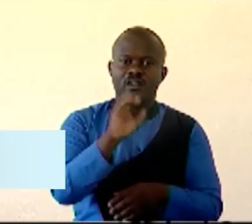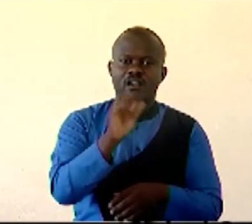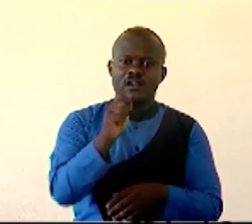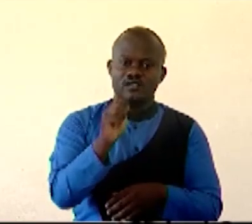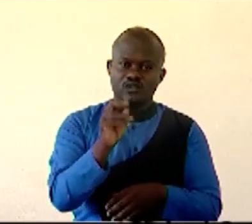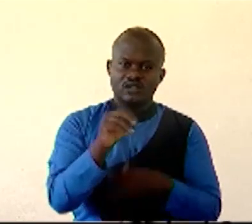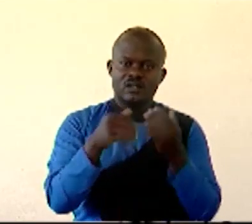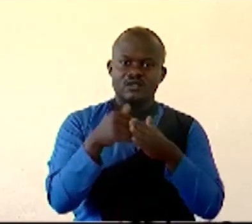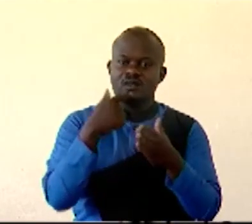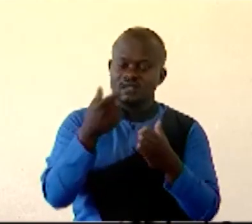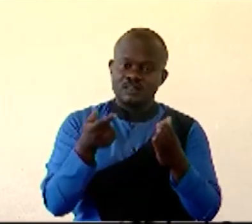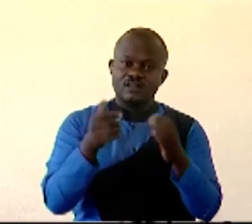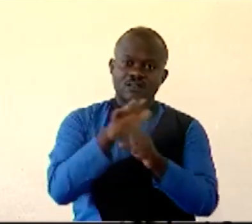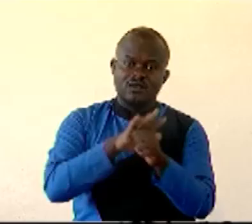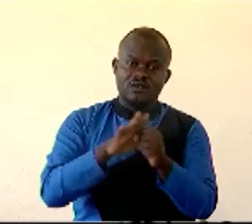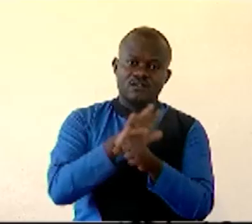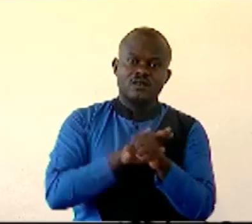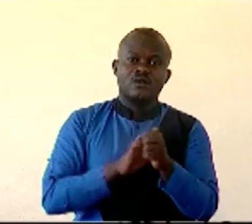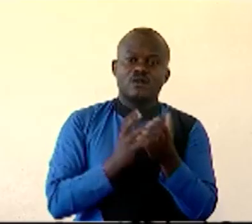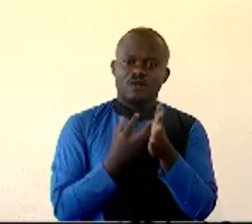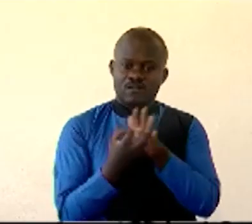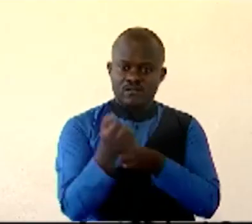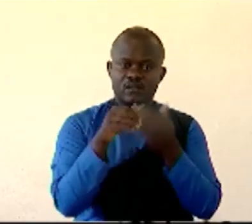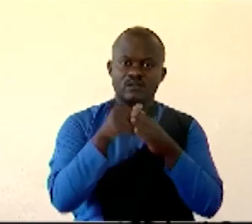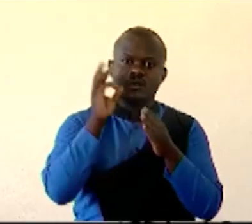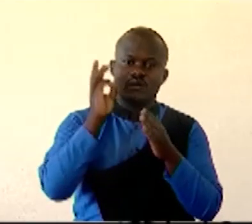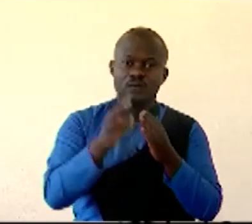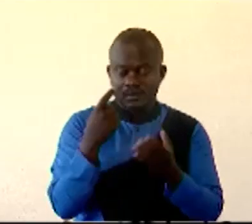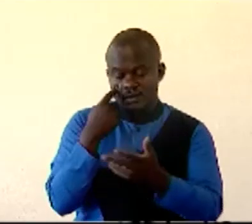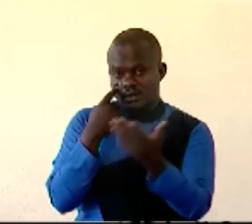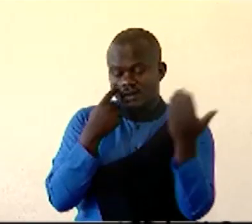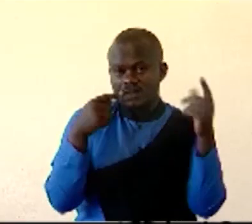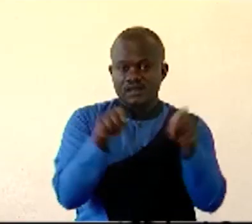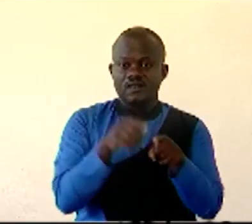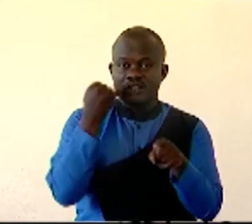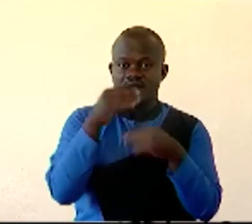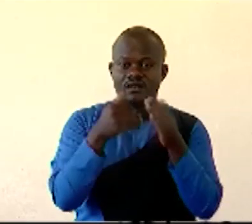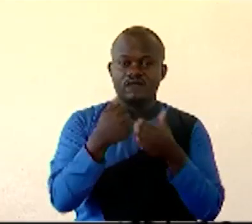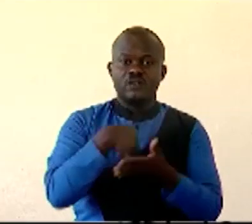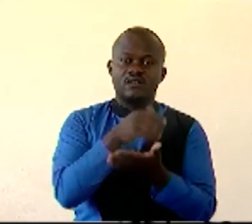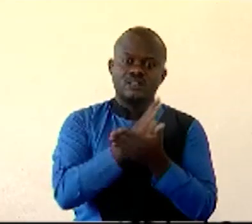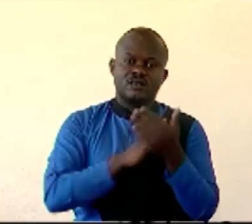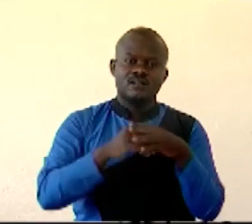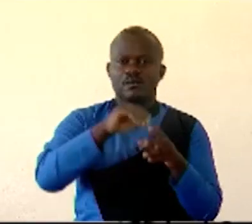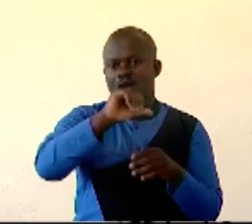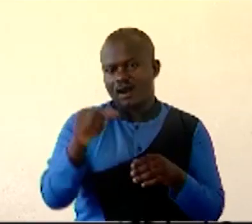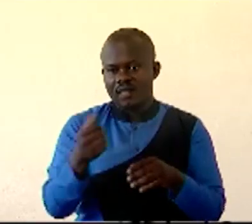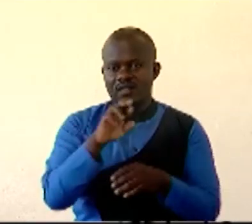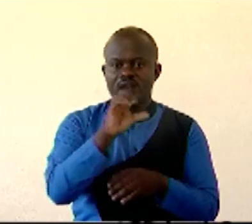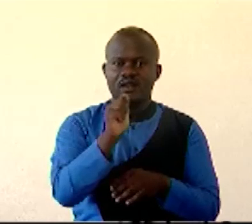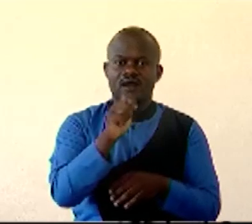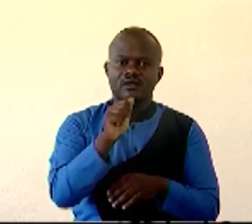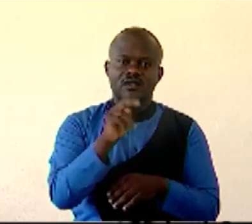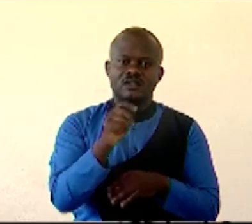is totally consumed, then the reaction will stop, even if you have some other reactants which